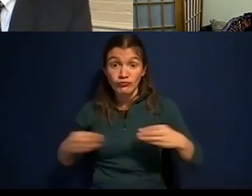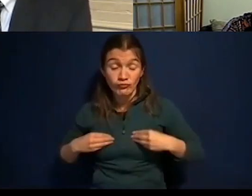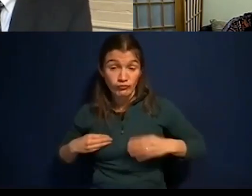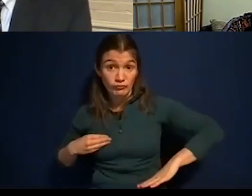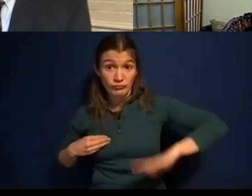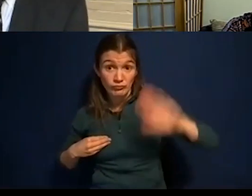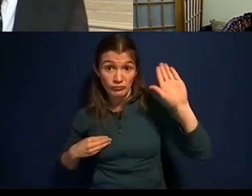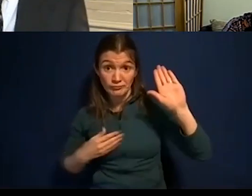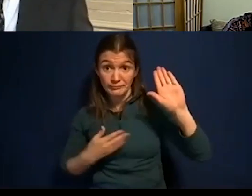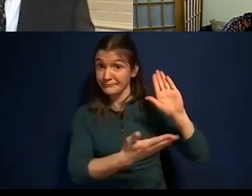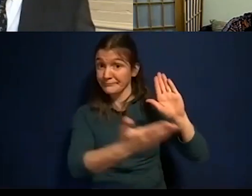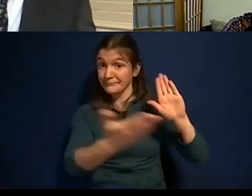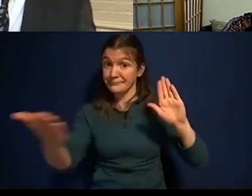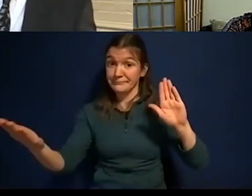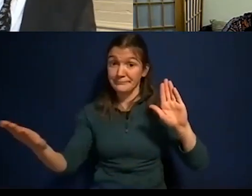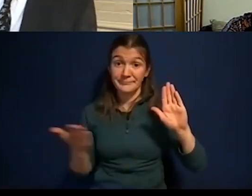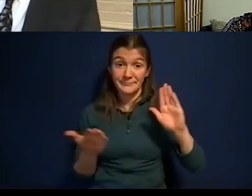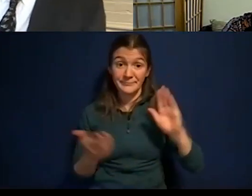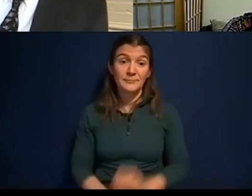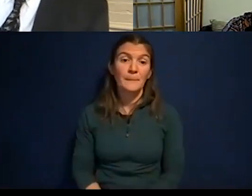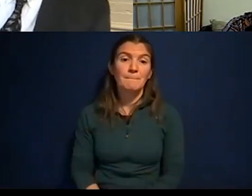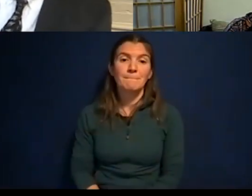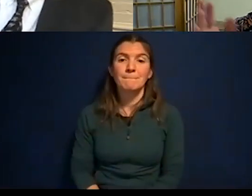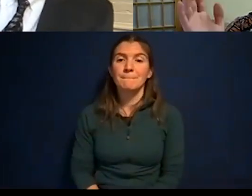that motion, please raise your hand and say aye.